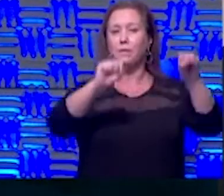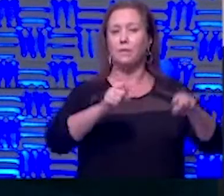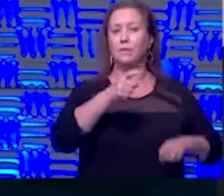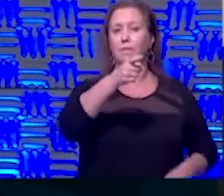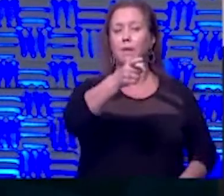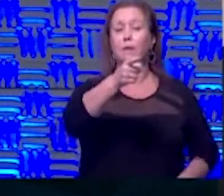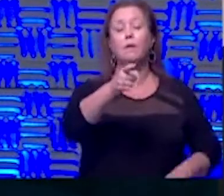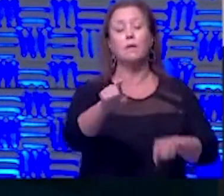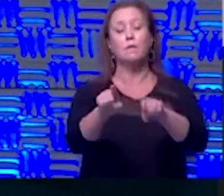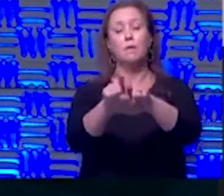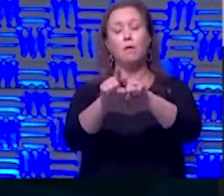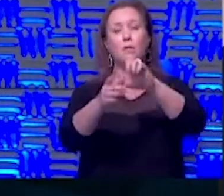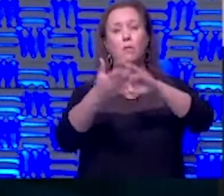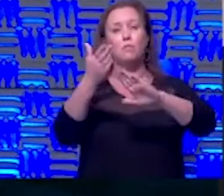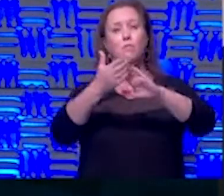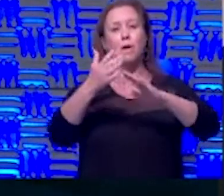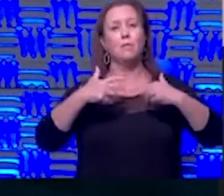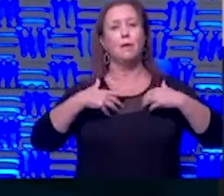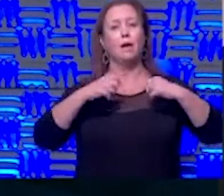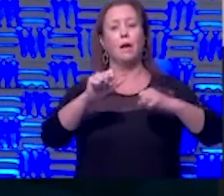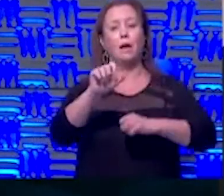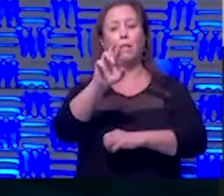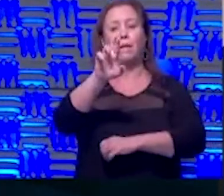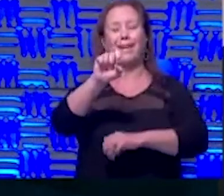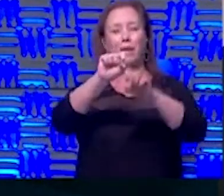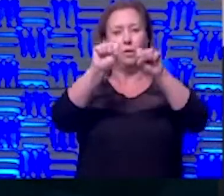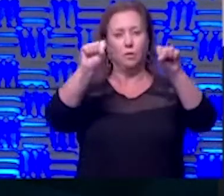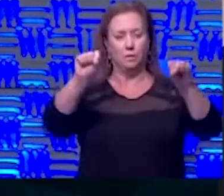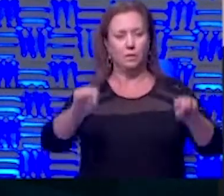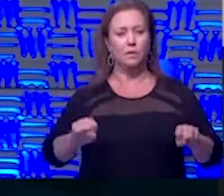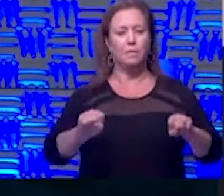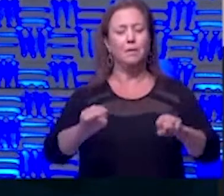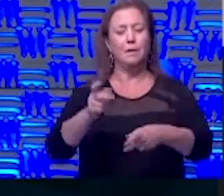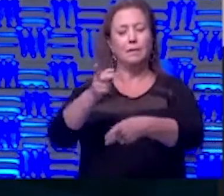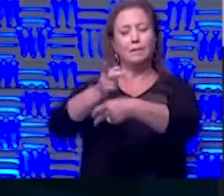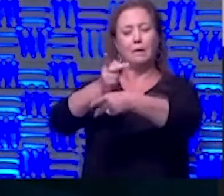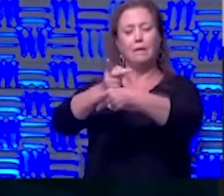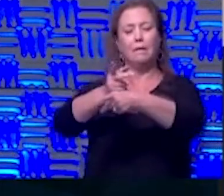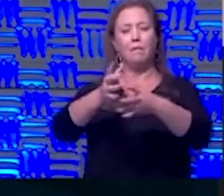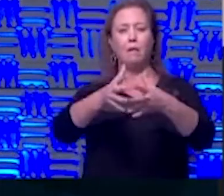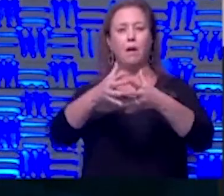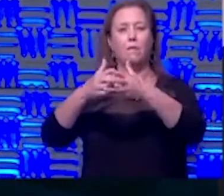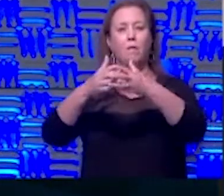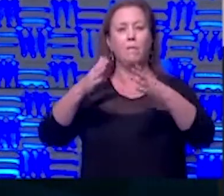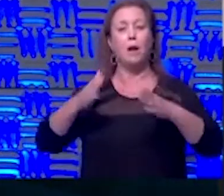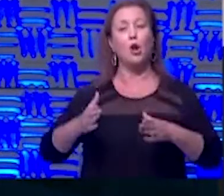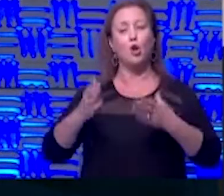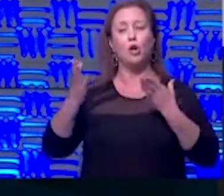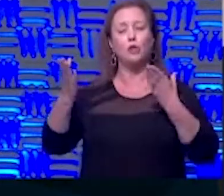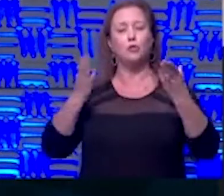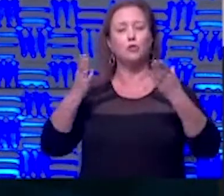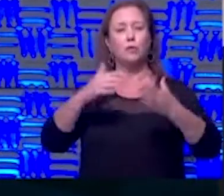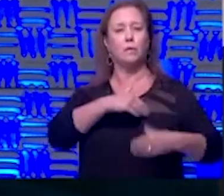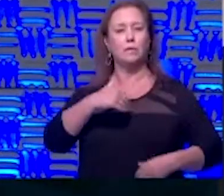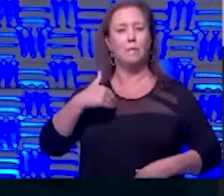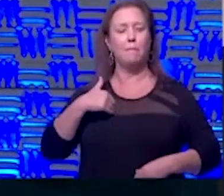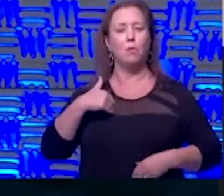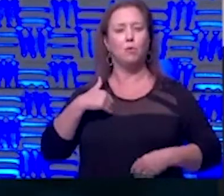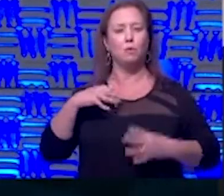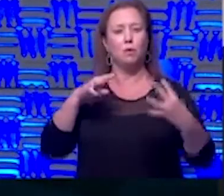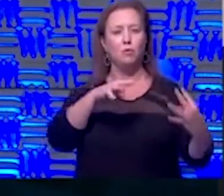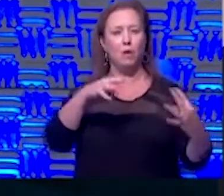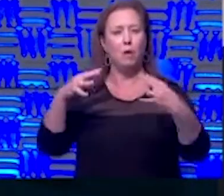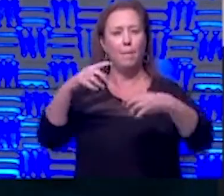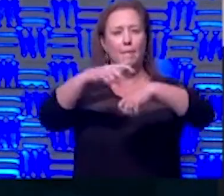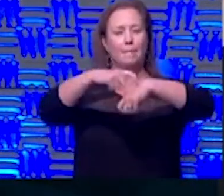run this healthcare system that cared for American service members that were injured in combat.